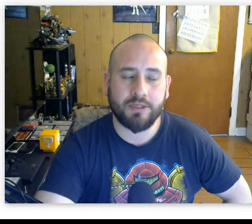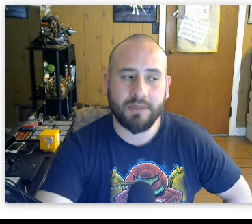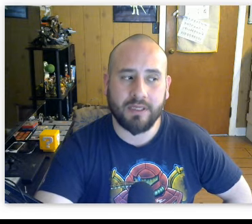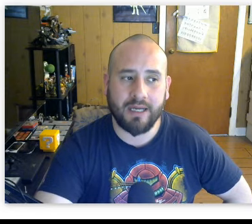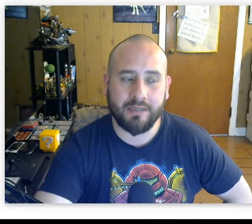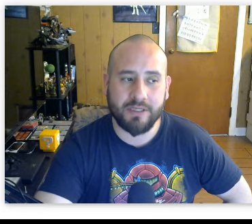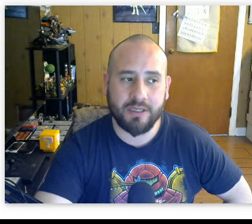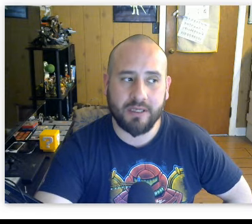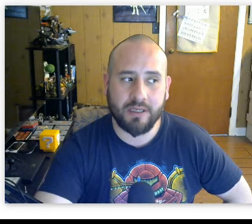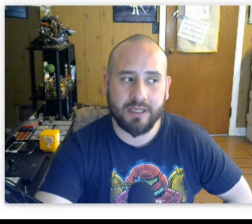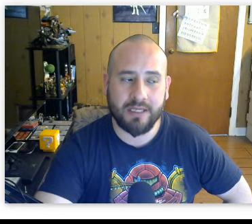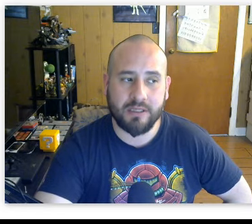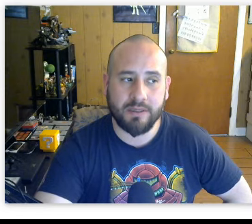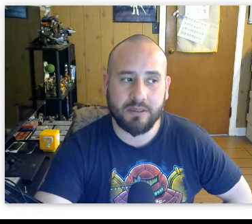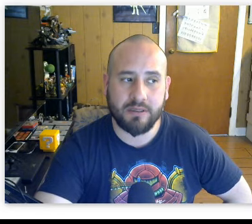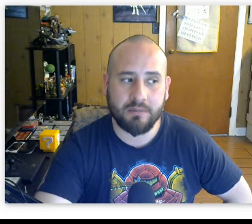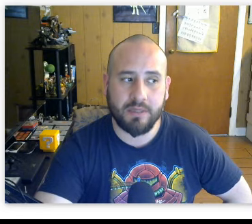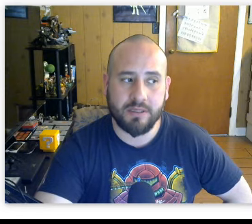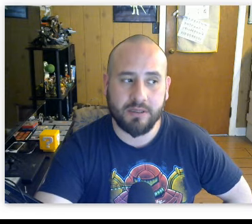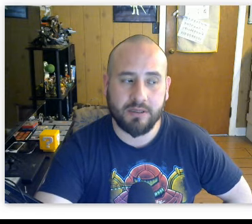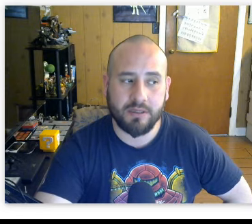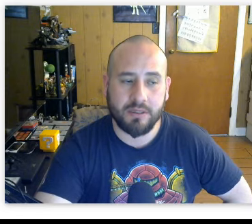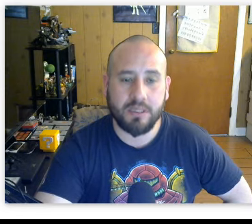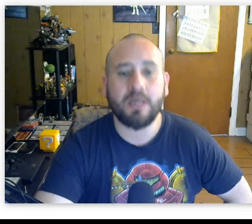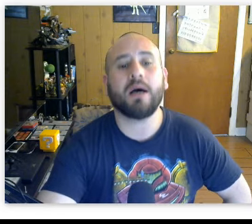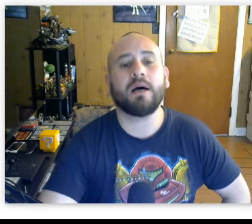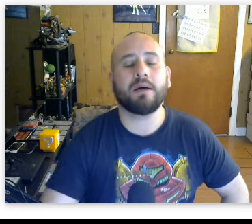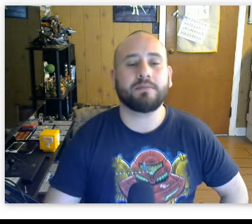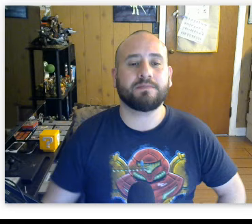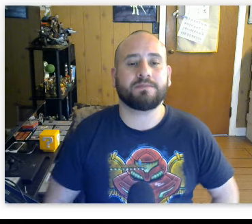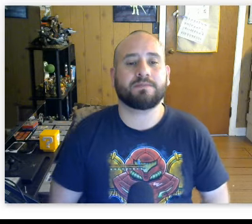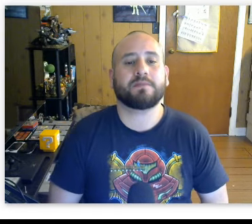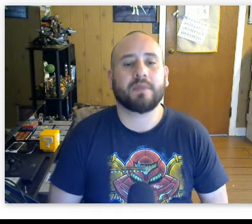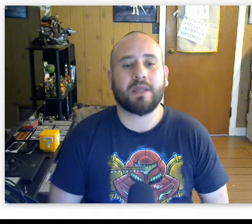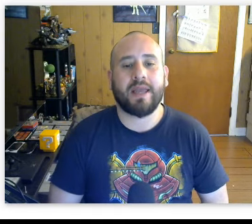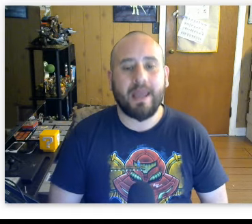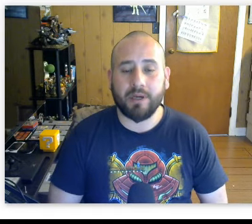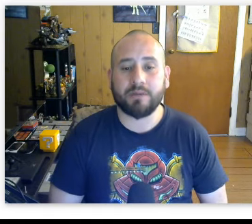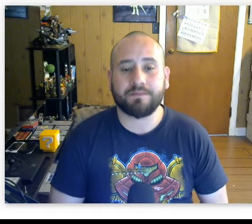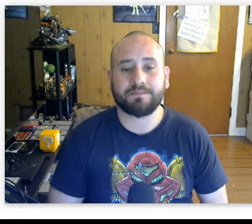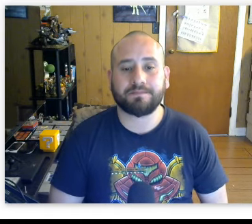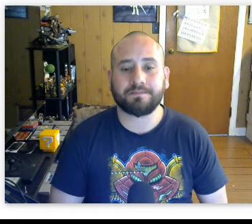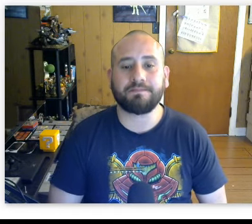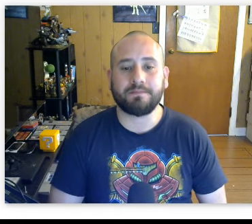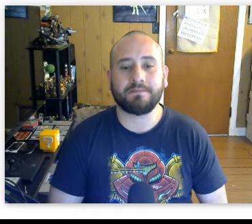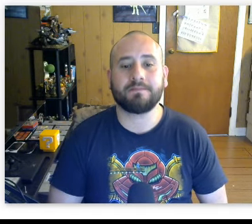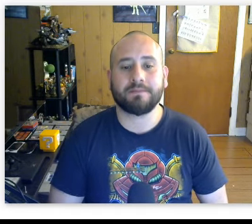I should put condiments on here, like ketchup and mustard. Um, Hamburger.